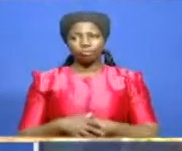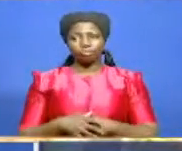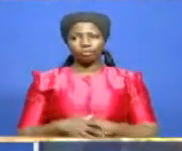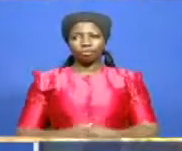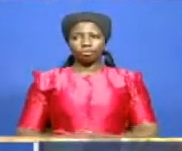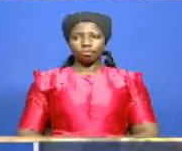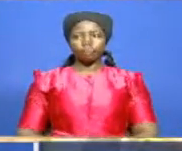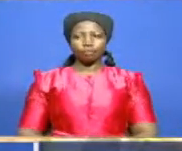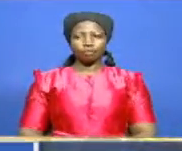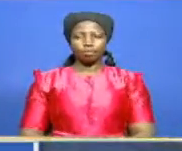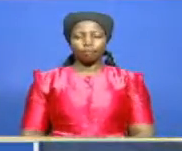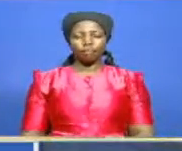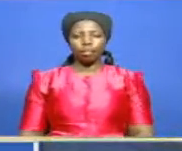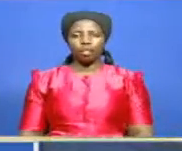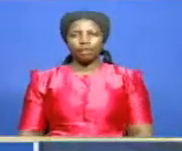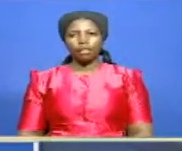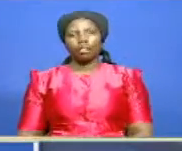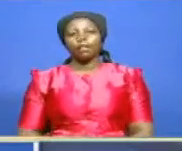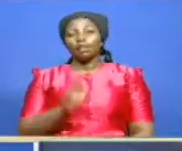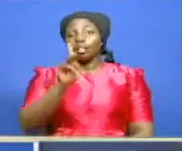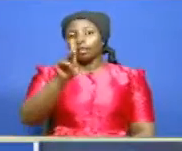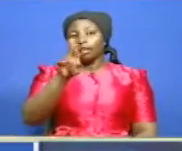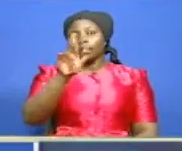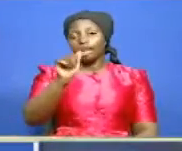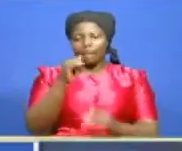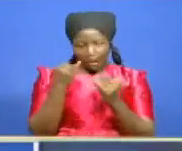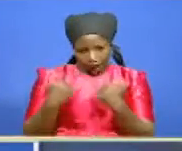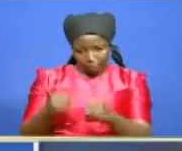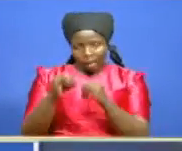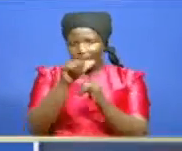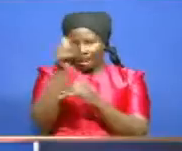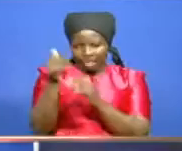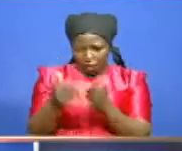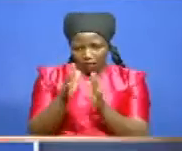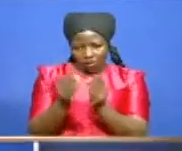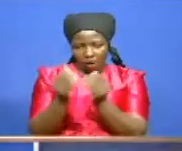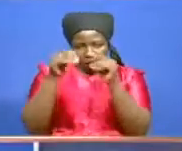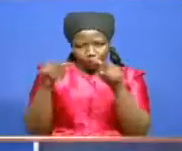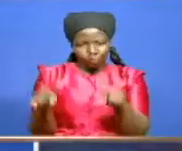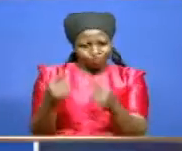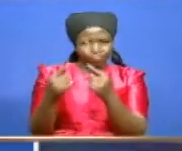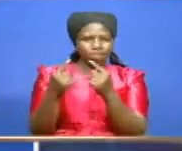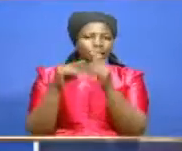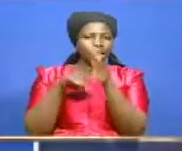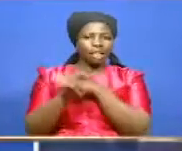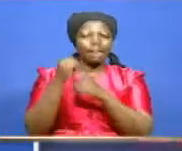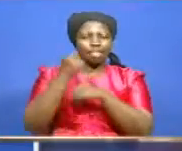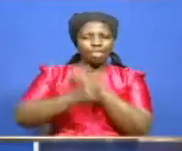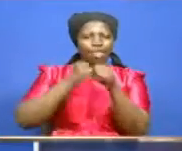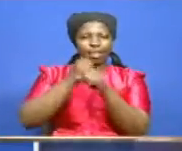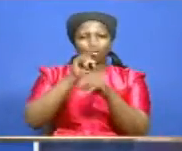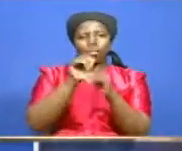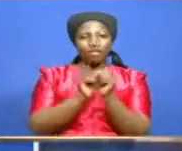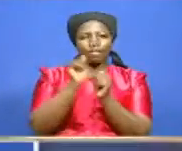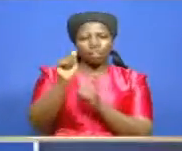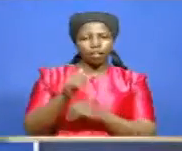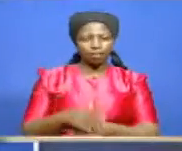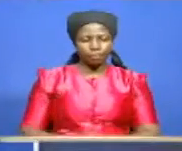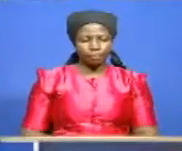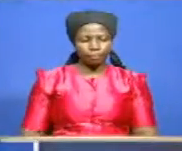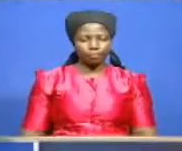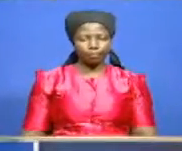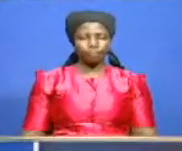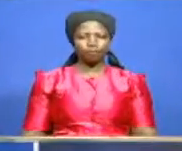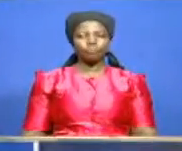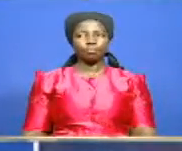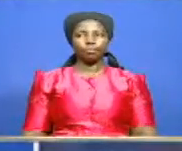evading or avoiding to pay the tax. KRA implemented the alternative dispute resolution mechanism in 2015. Benson Ryoba reporting for